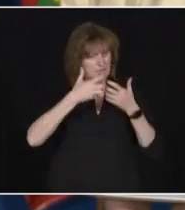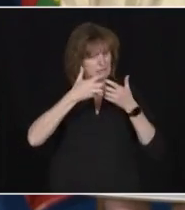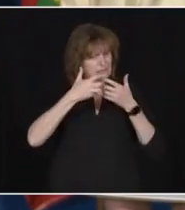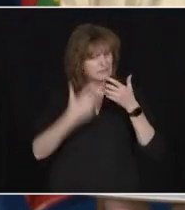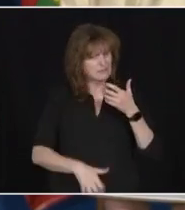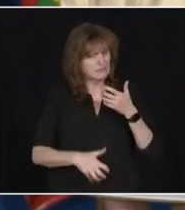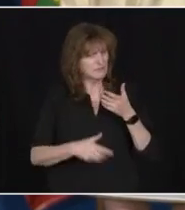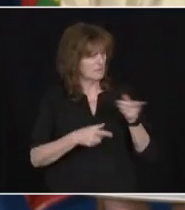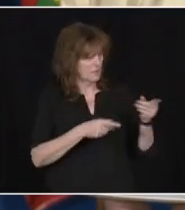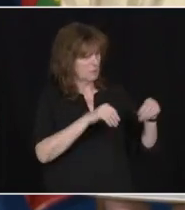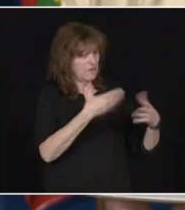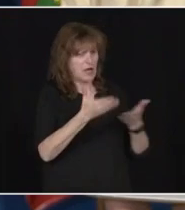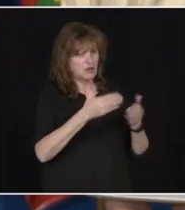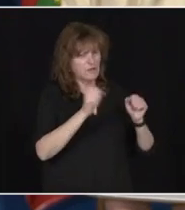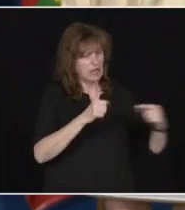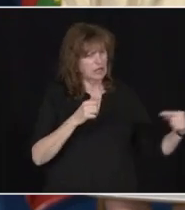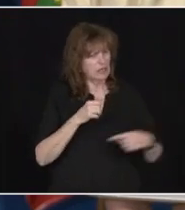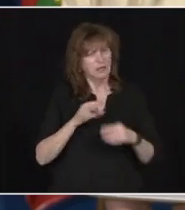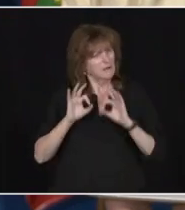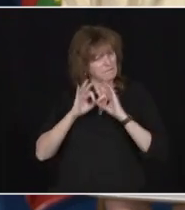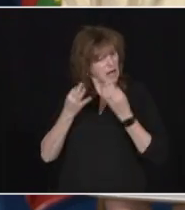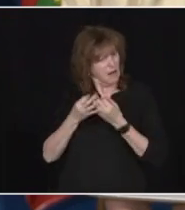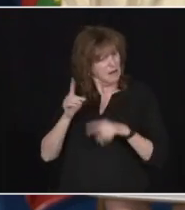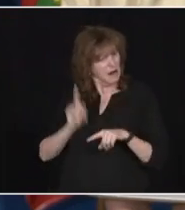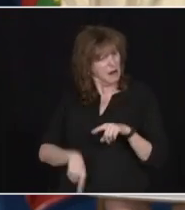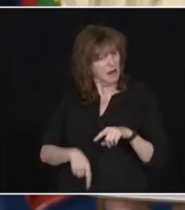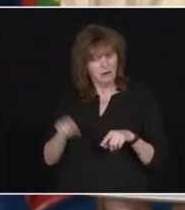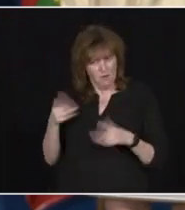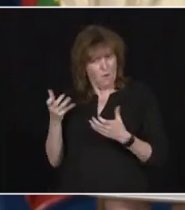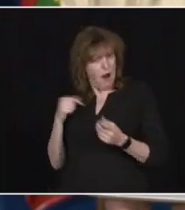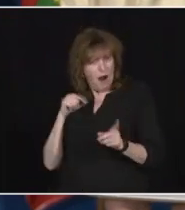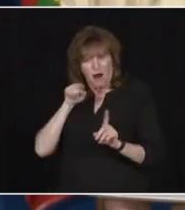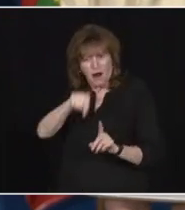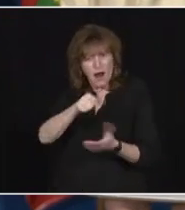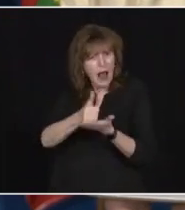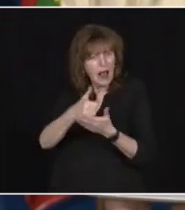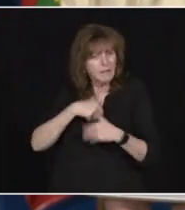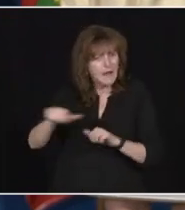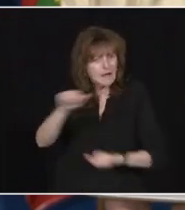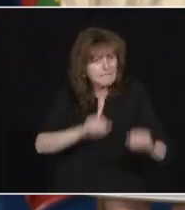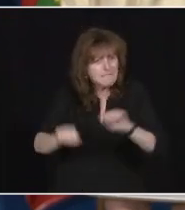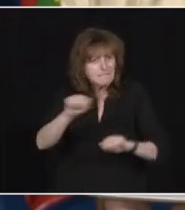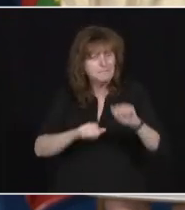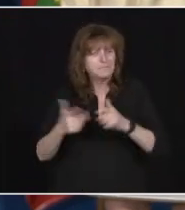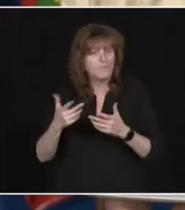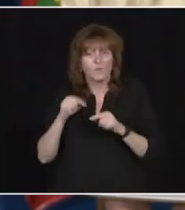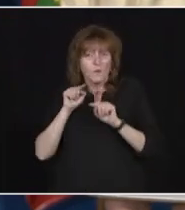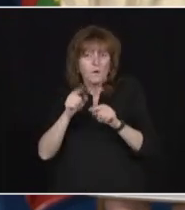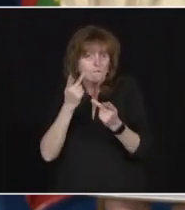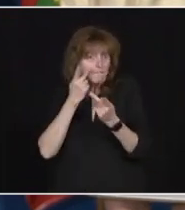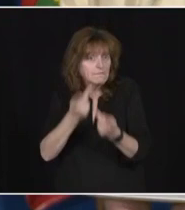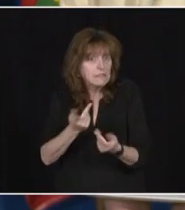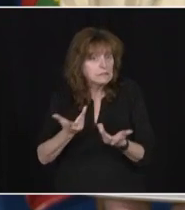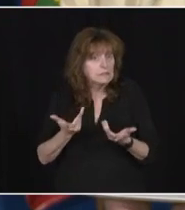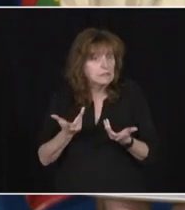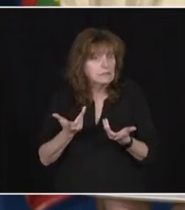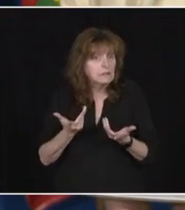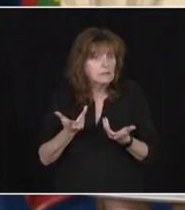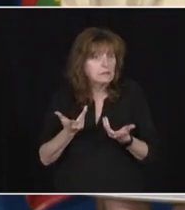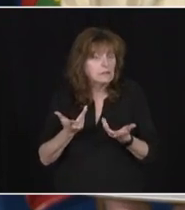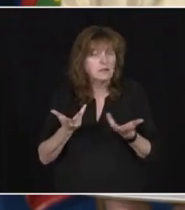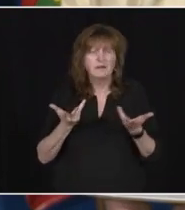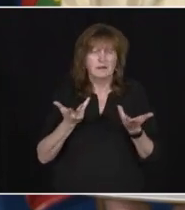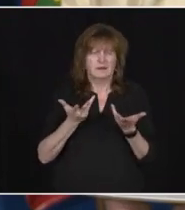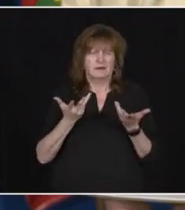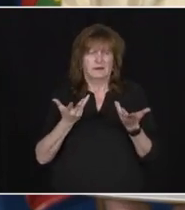home, what about family members coming in to help, or even small group visits, considering the provincial order and law is